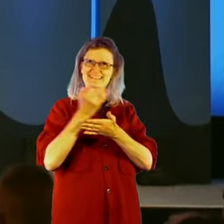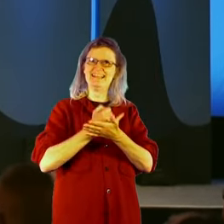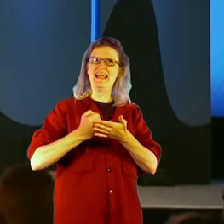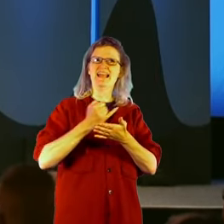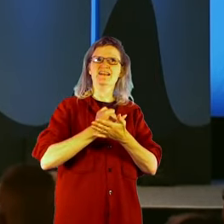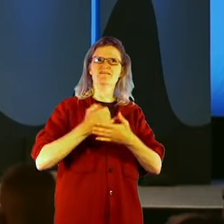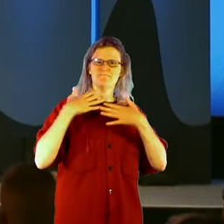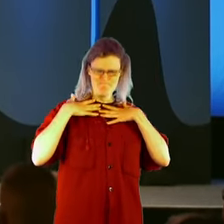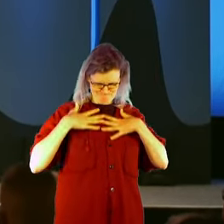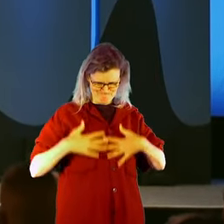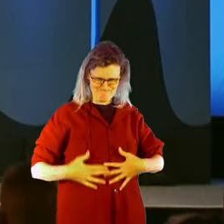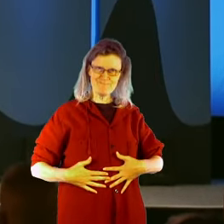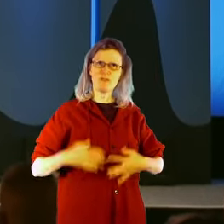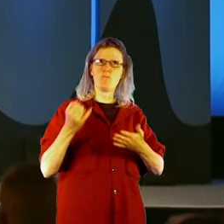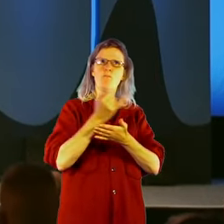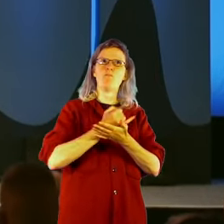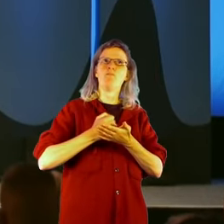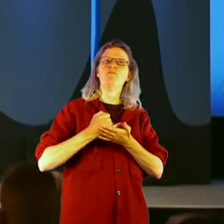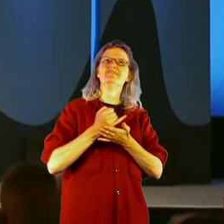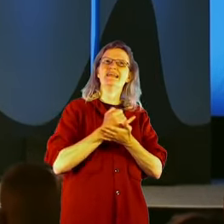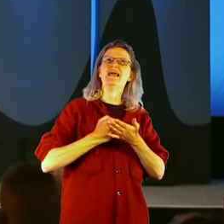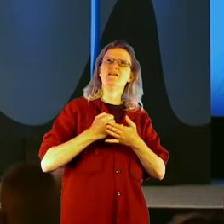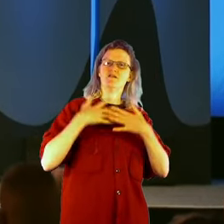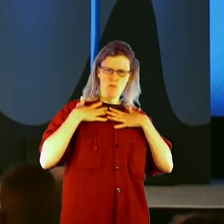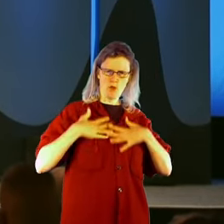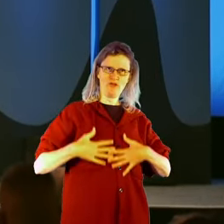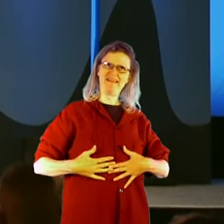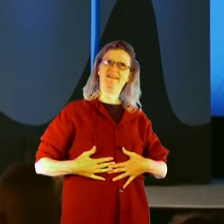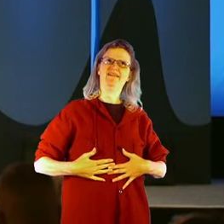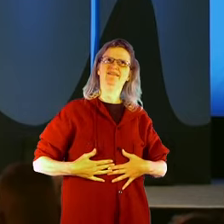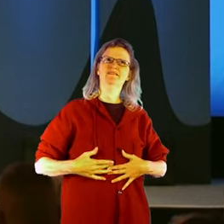consequences in their bodies, one way or another.